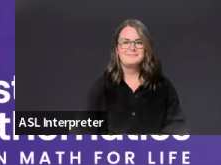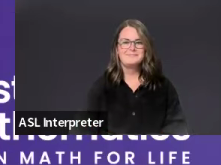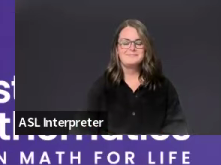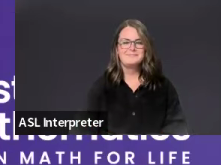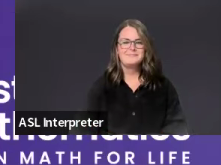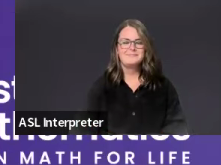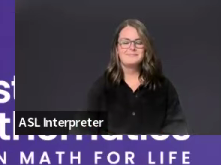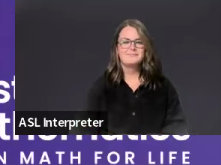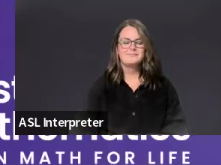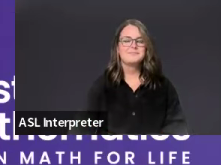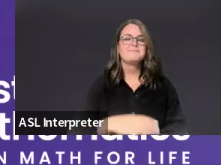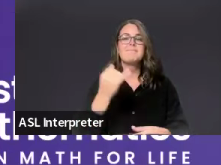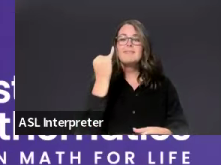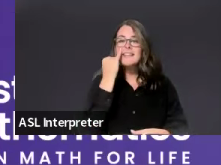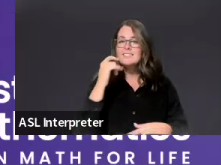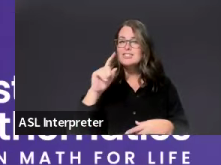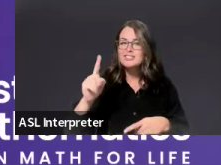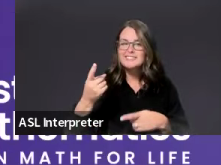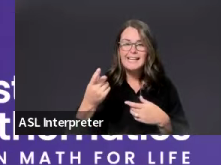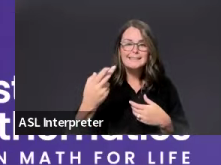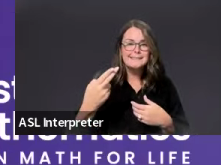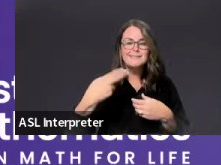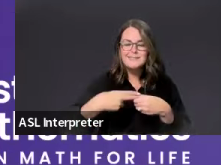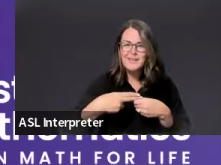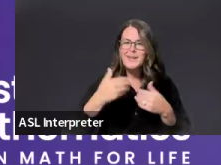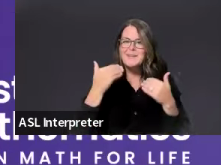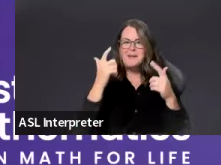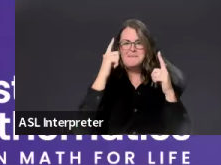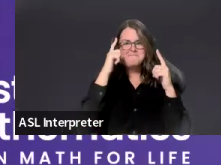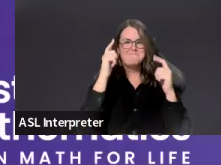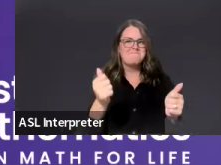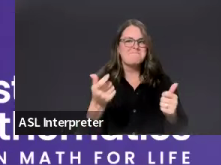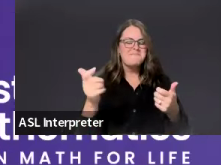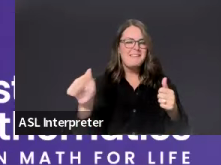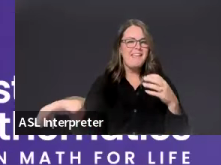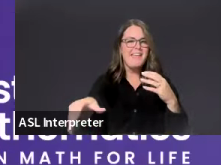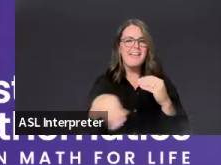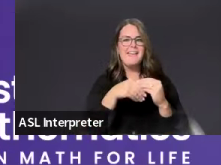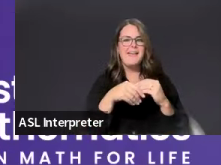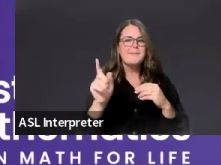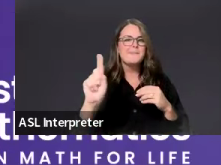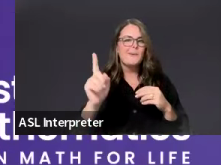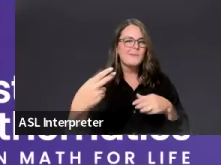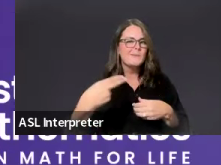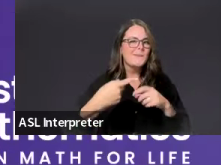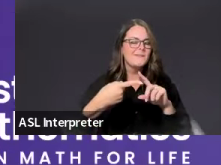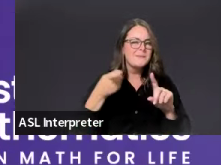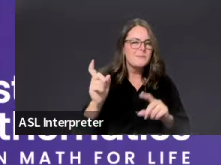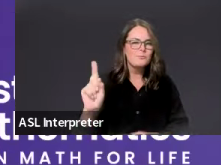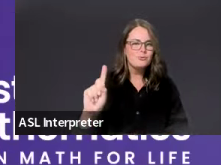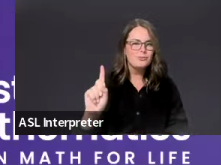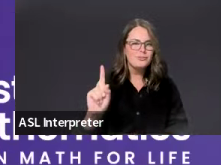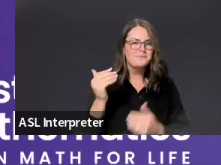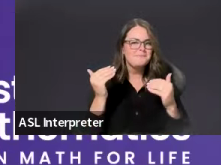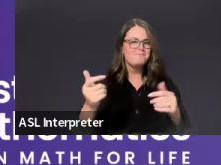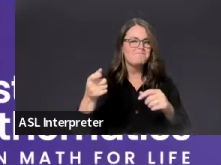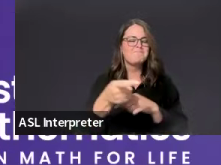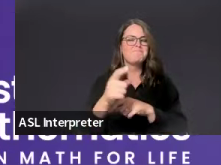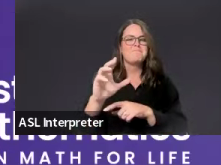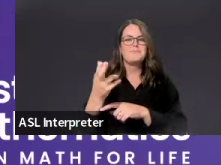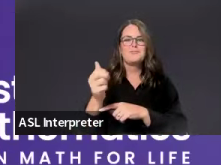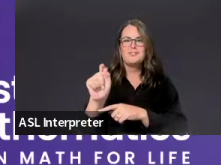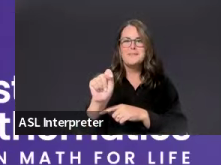So again, if you are just entering the webinar, please feel free to drop into the chat where you are joining us from today.